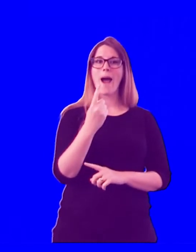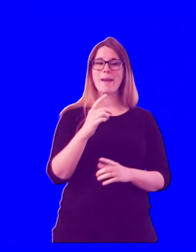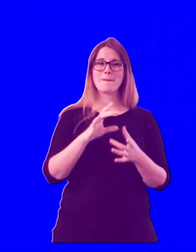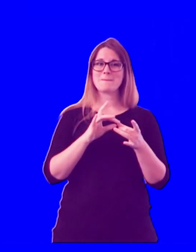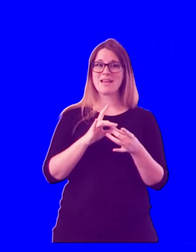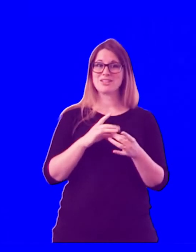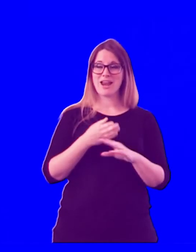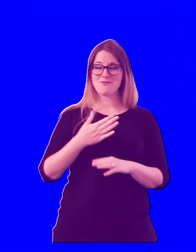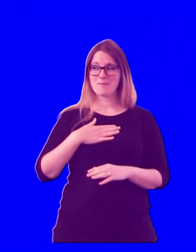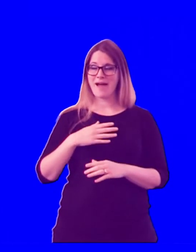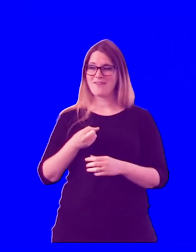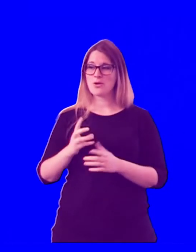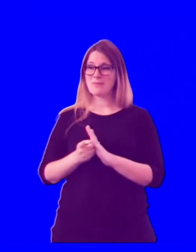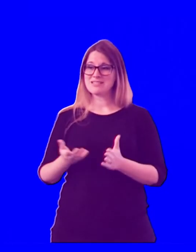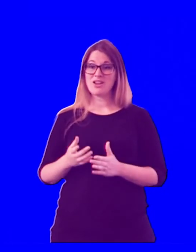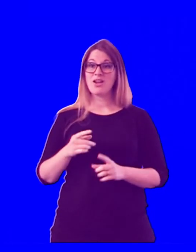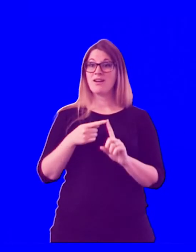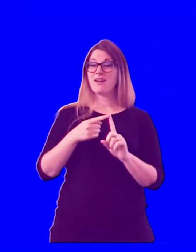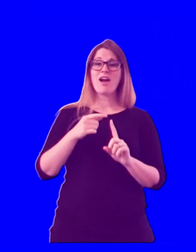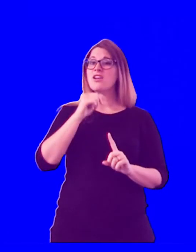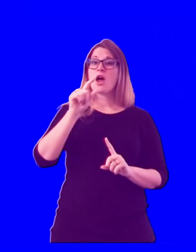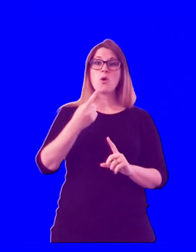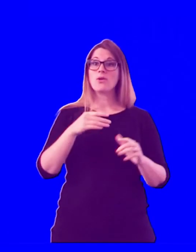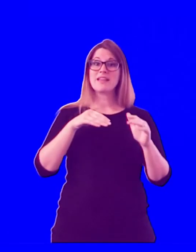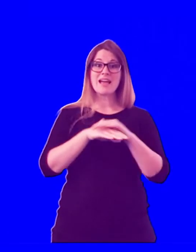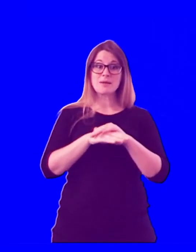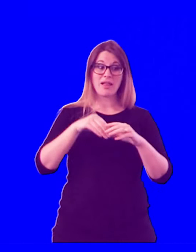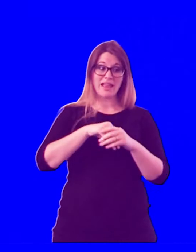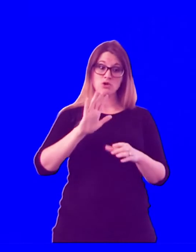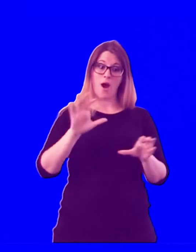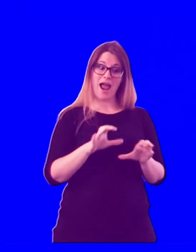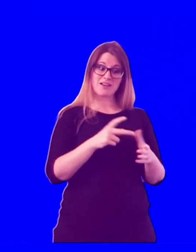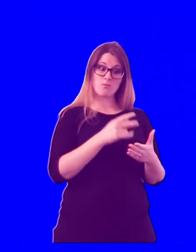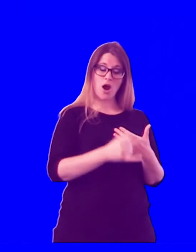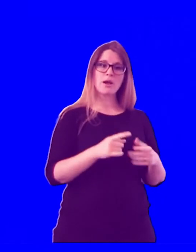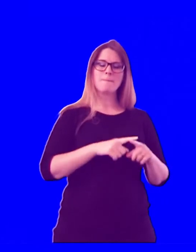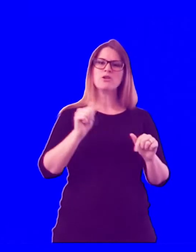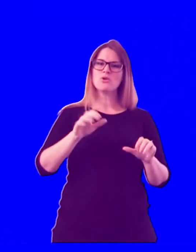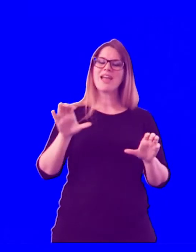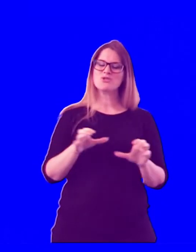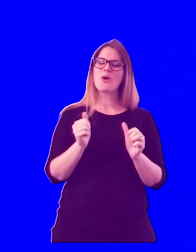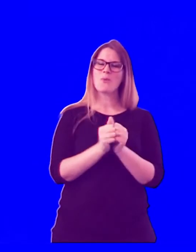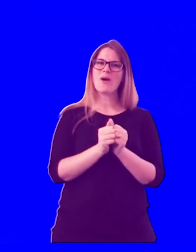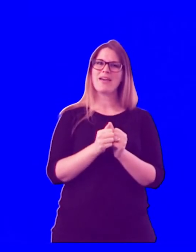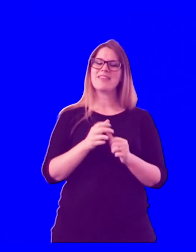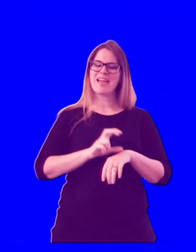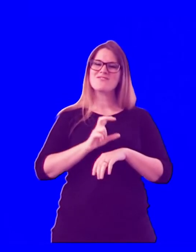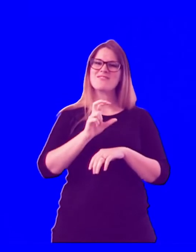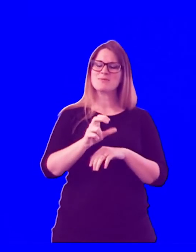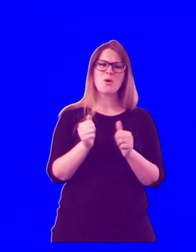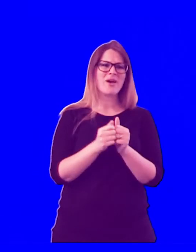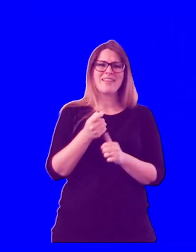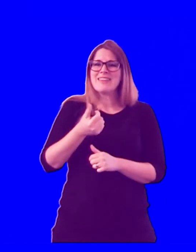here, it's that not only can accessibility be addressed in Active Projects, but it can be done with a modest amount of investment, with little